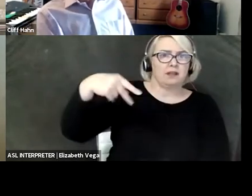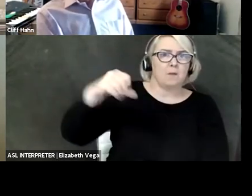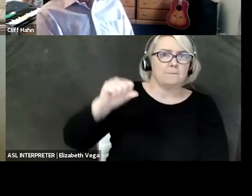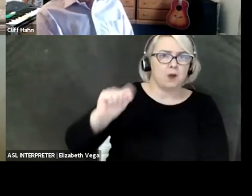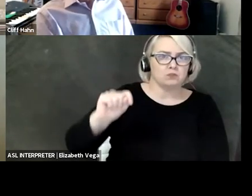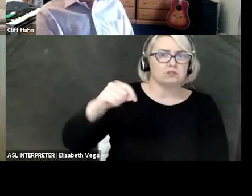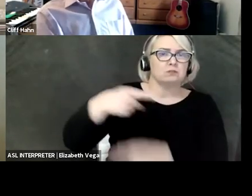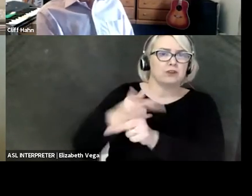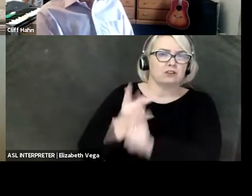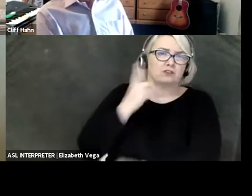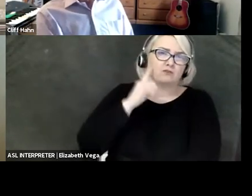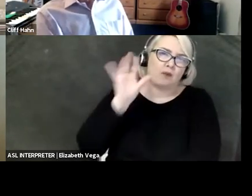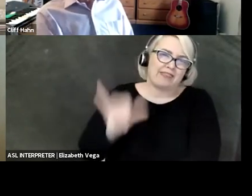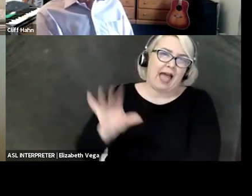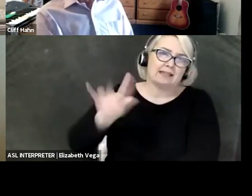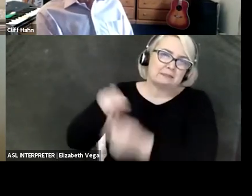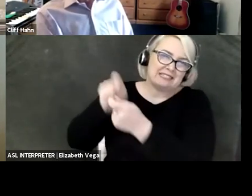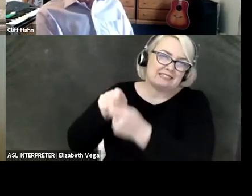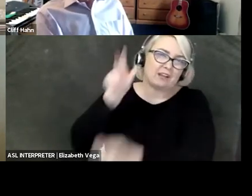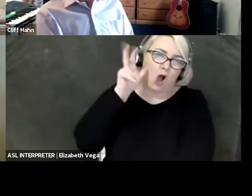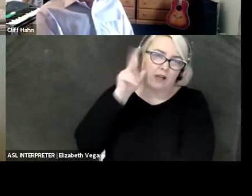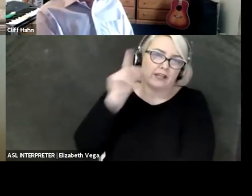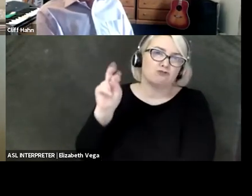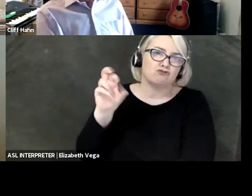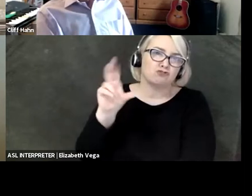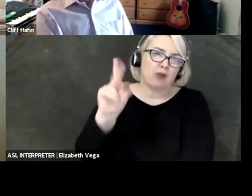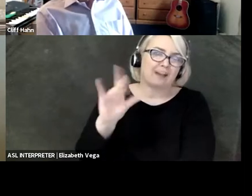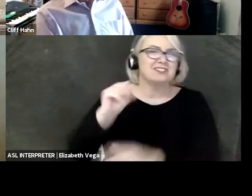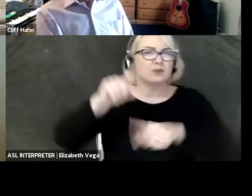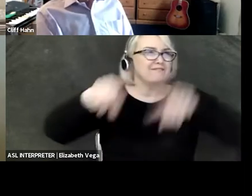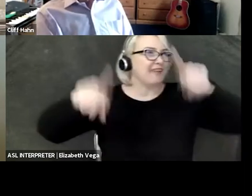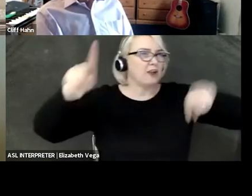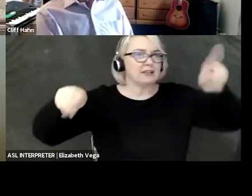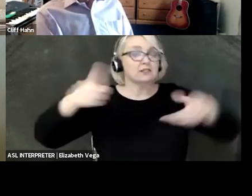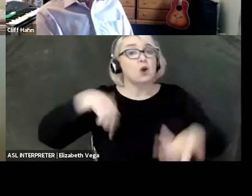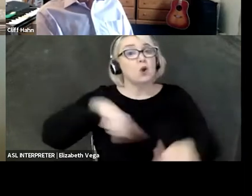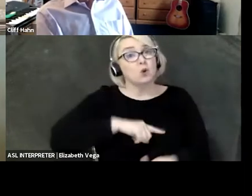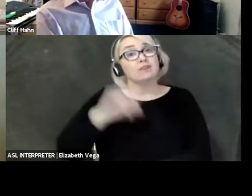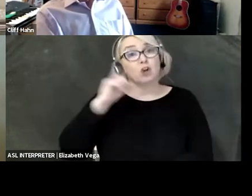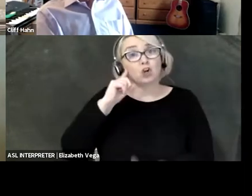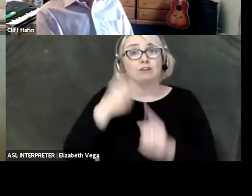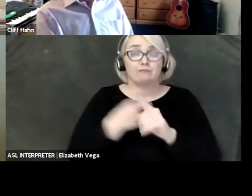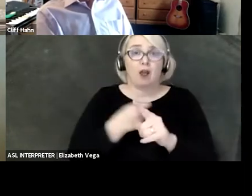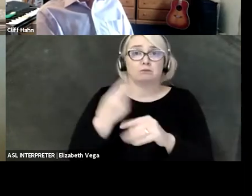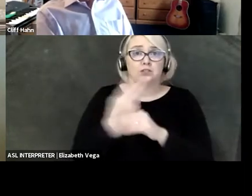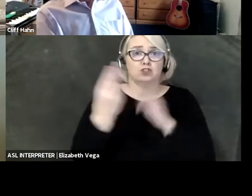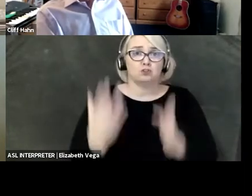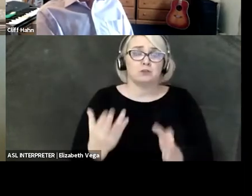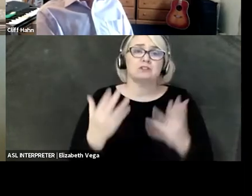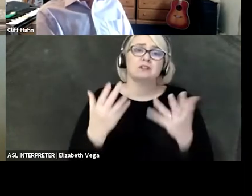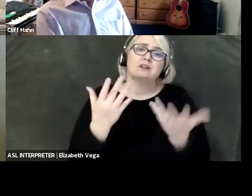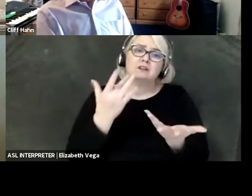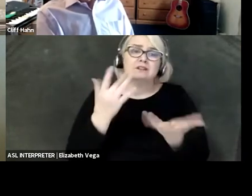it varies. And I know we're thinking about, and we've heard from consumers about, separating the audio description narration from the